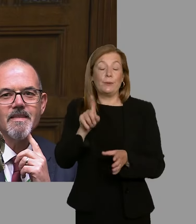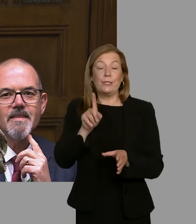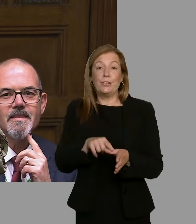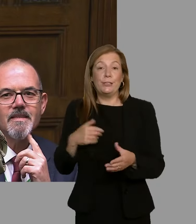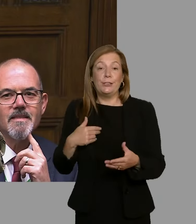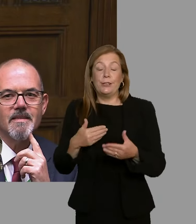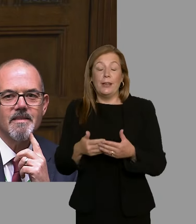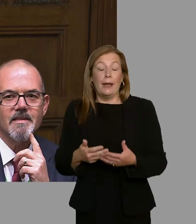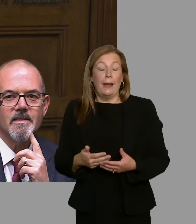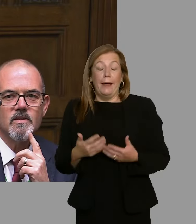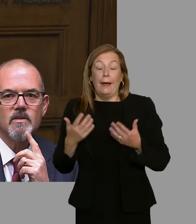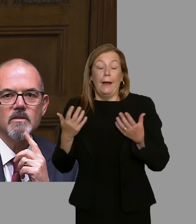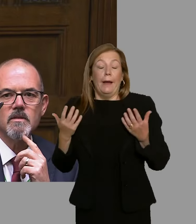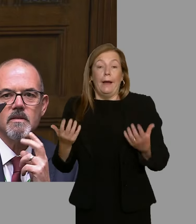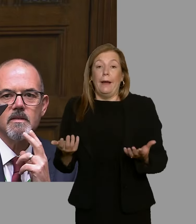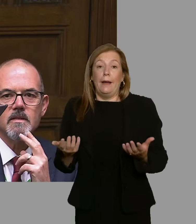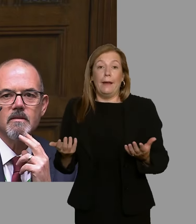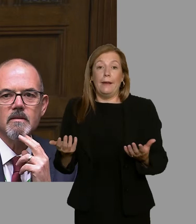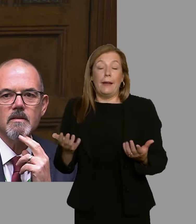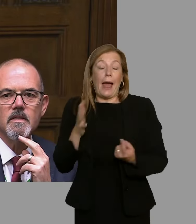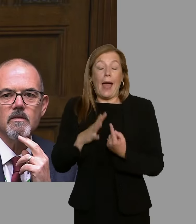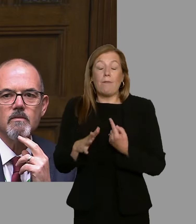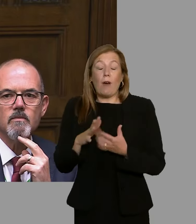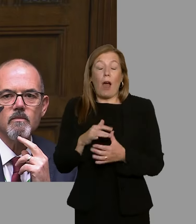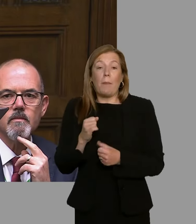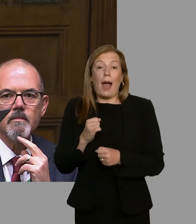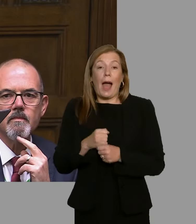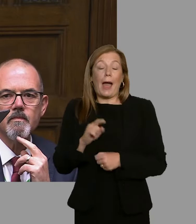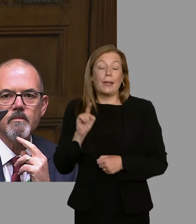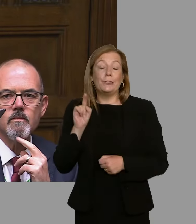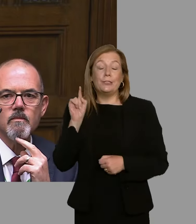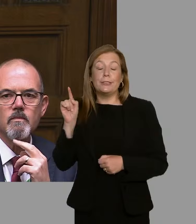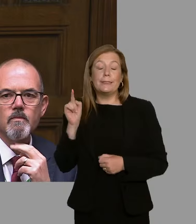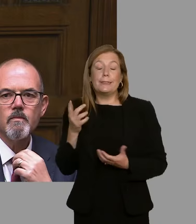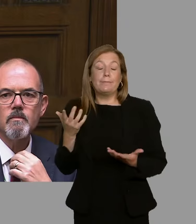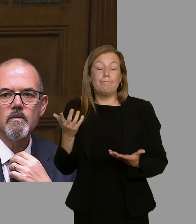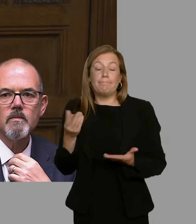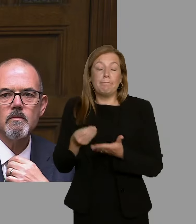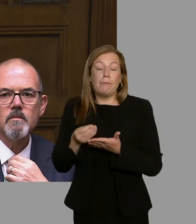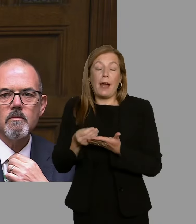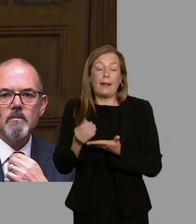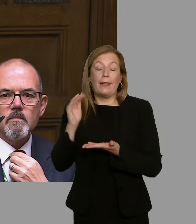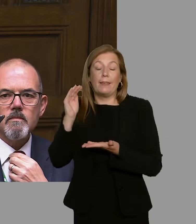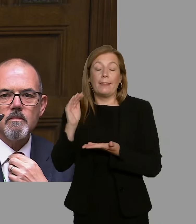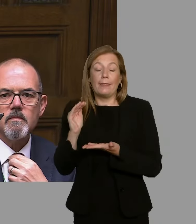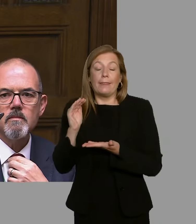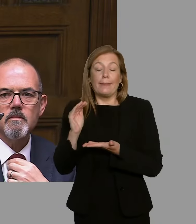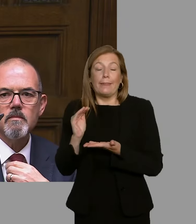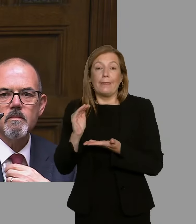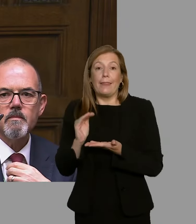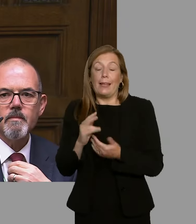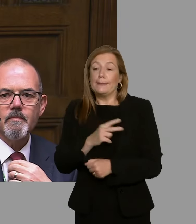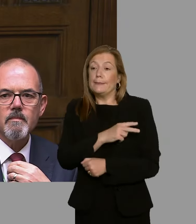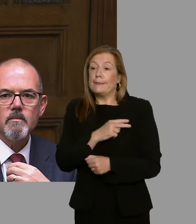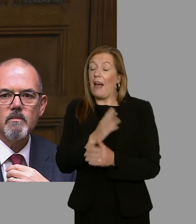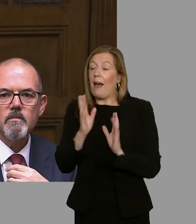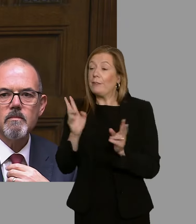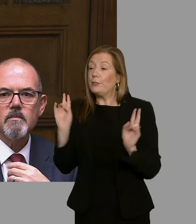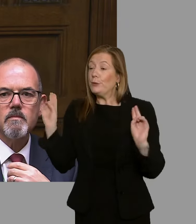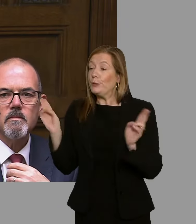Agency of the resources and the staff they need to properly deal with badly managed landfill sites,